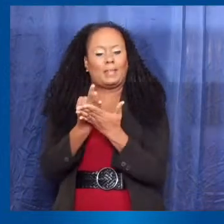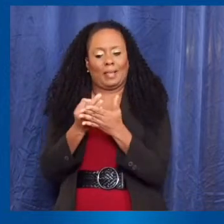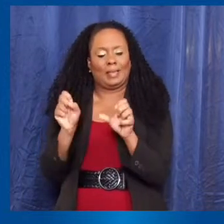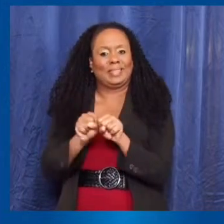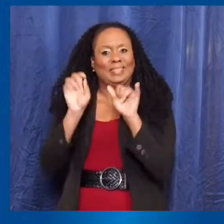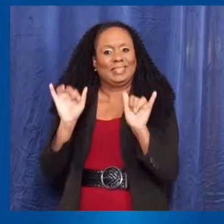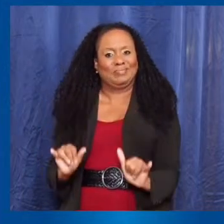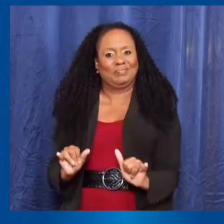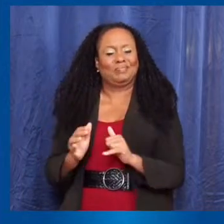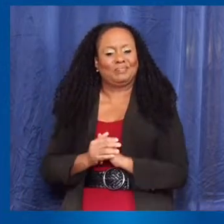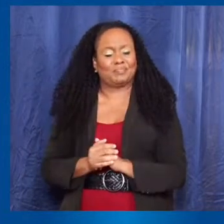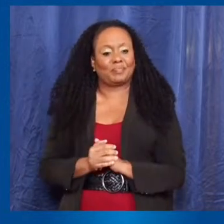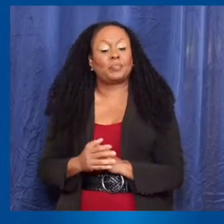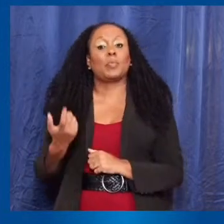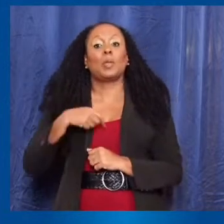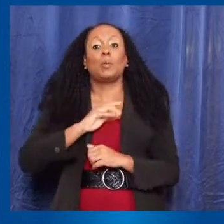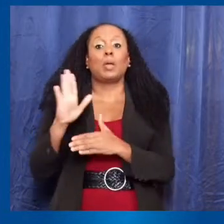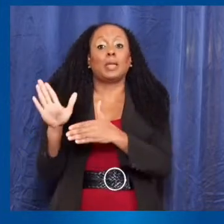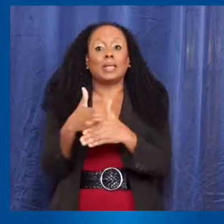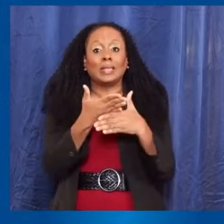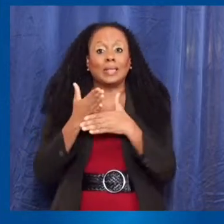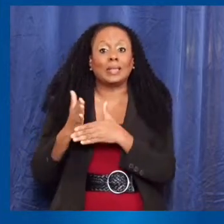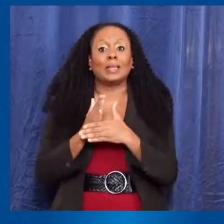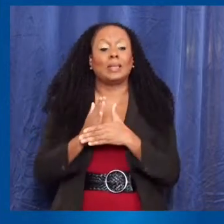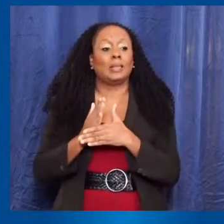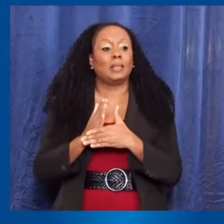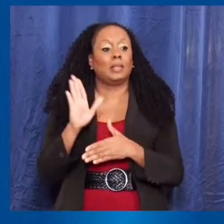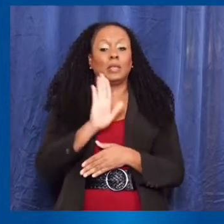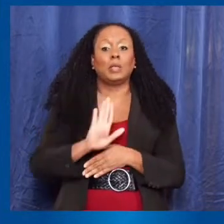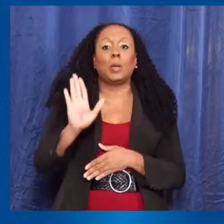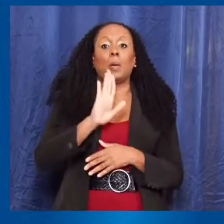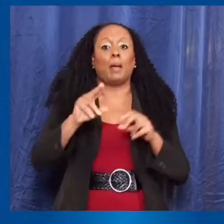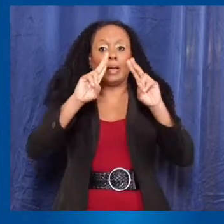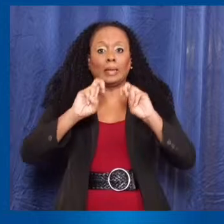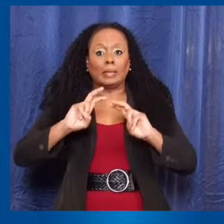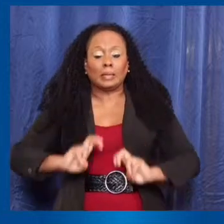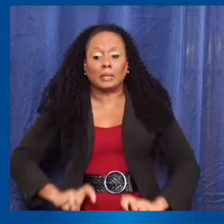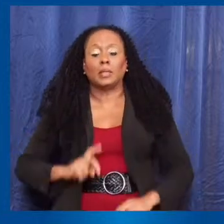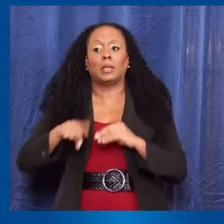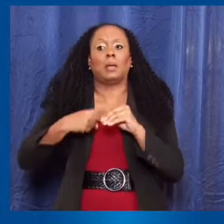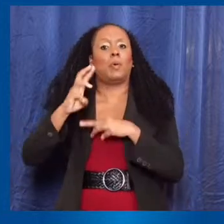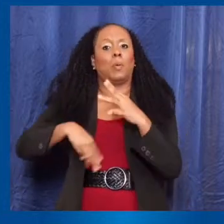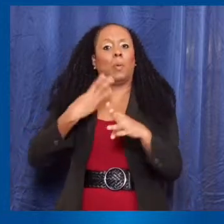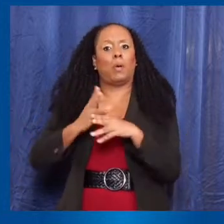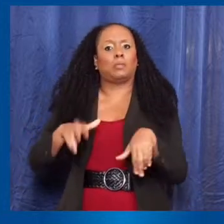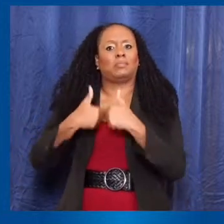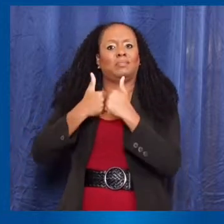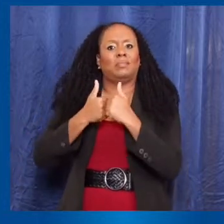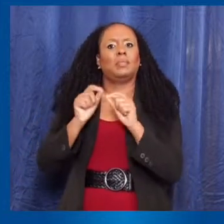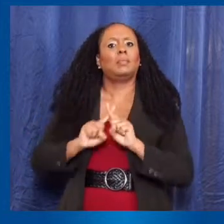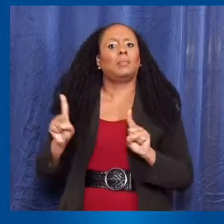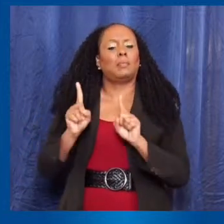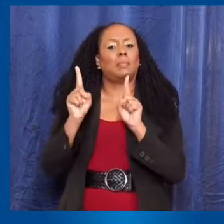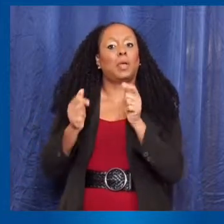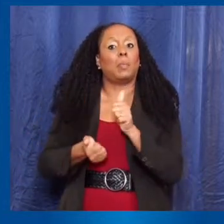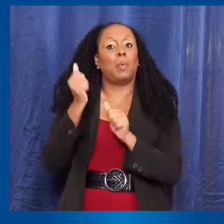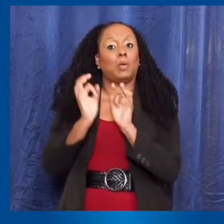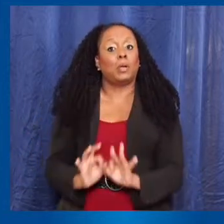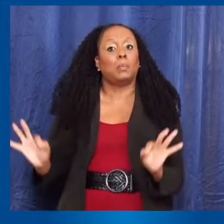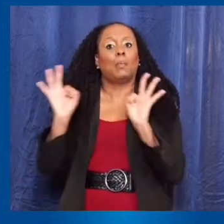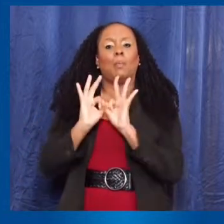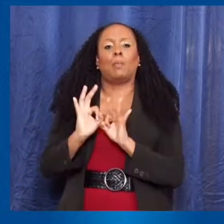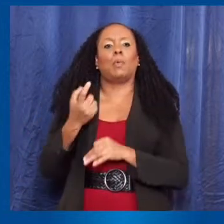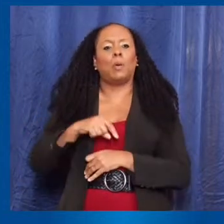system. We share your assessment of major global challenges, and most importantly, we share your